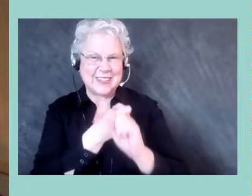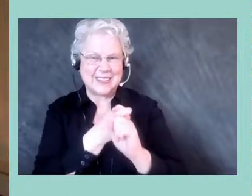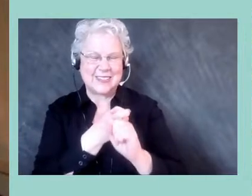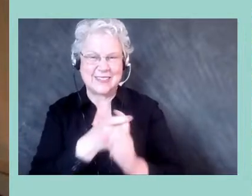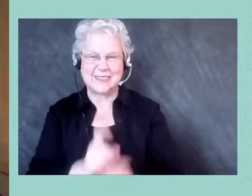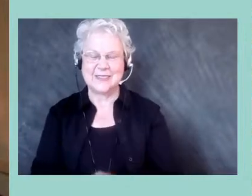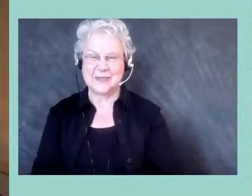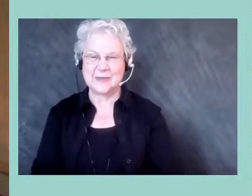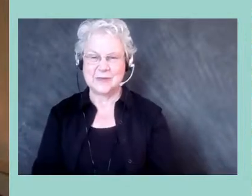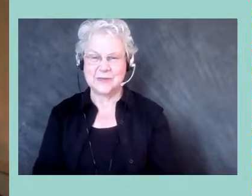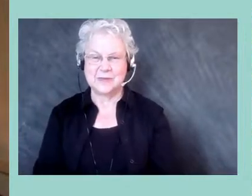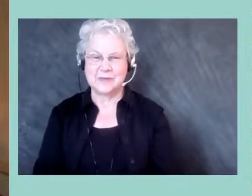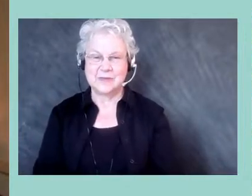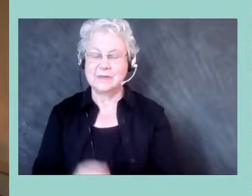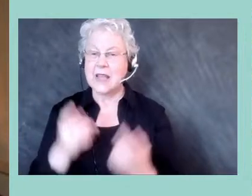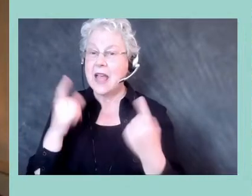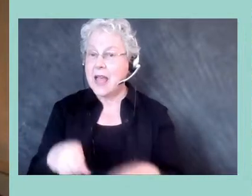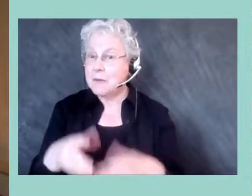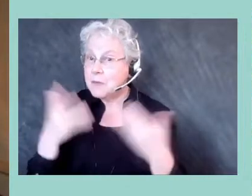to do it with my friends.